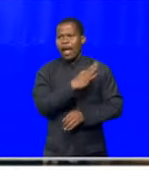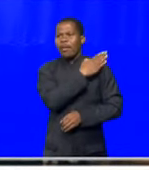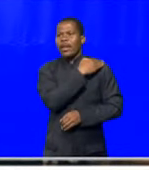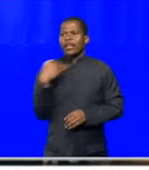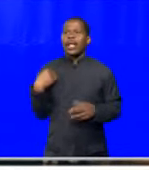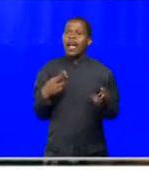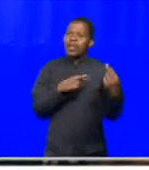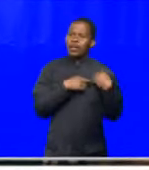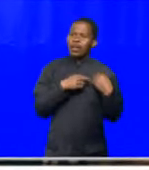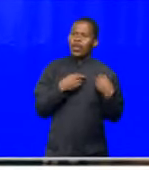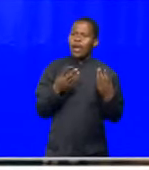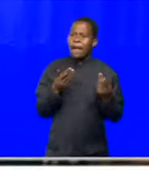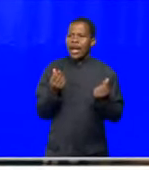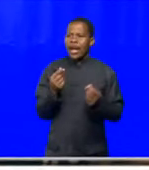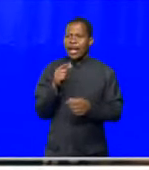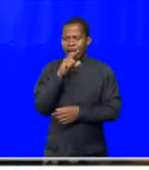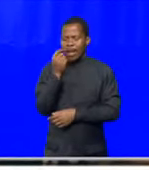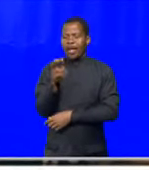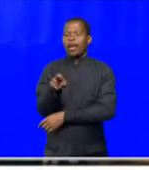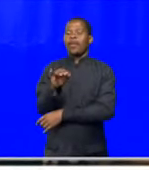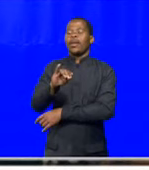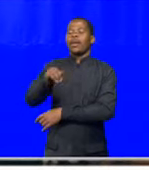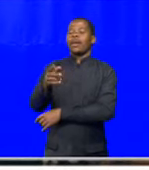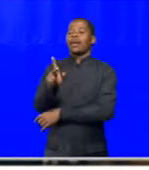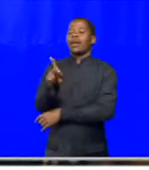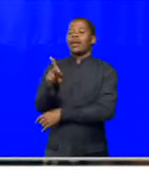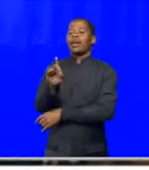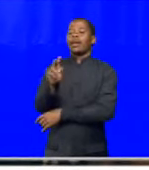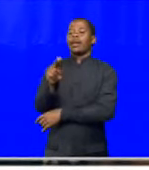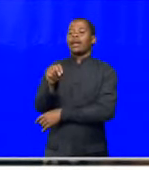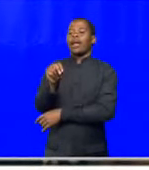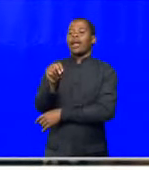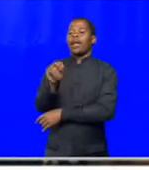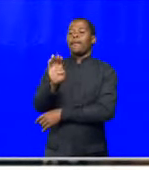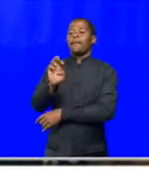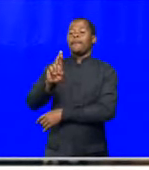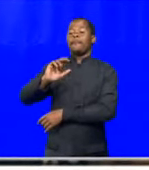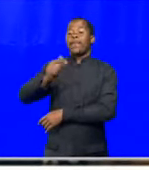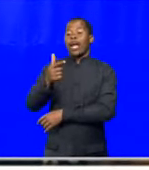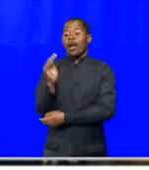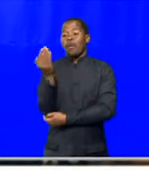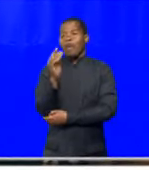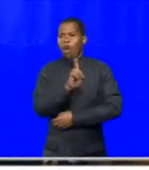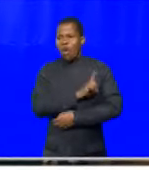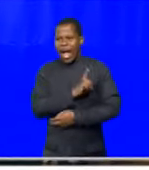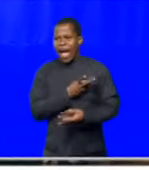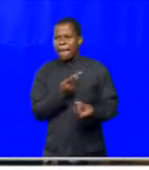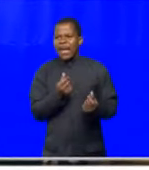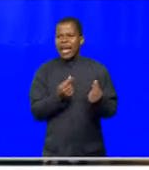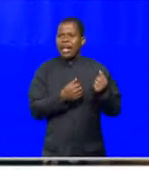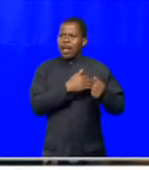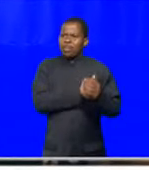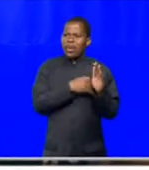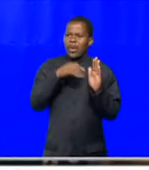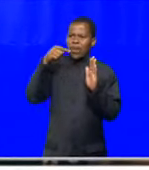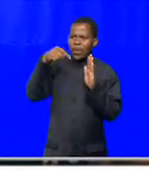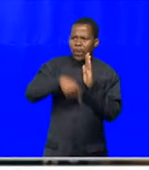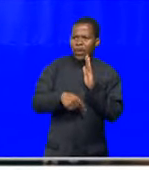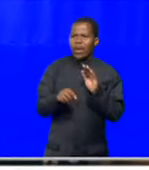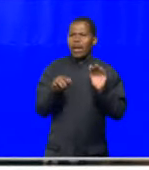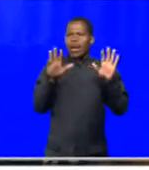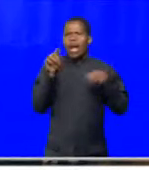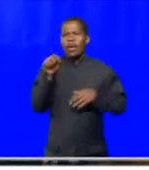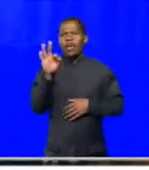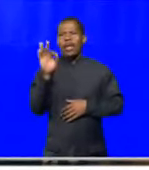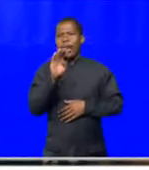Neil Reichenbach, during an interview about the recent decline in the country's reserves from 9.3 billion emalangeni in